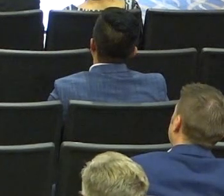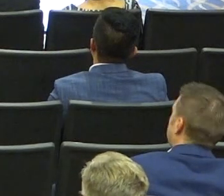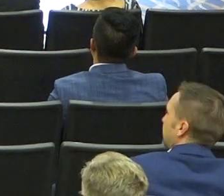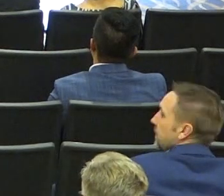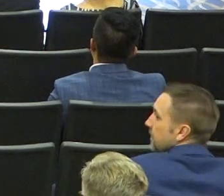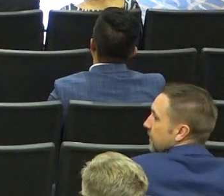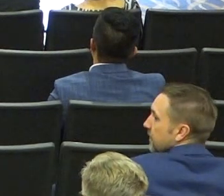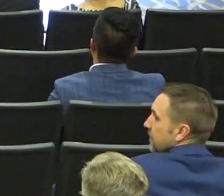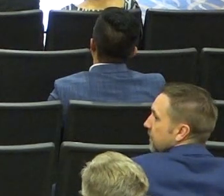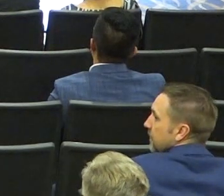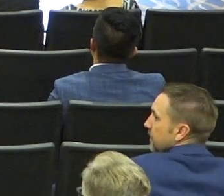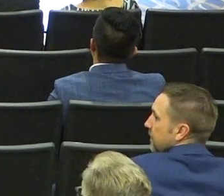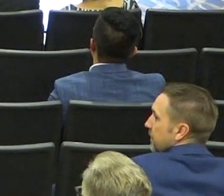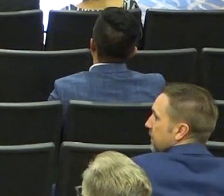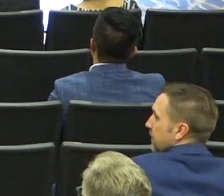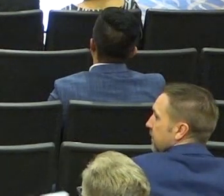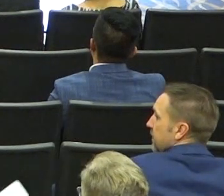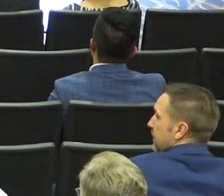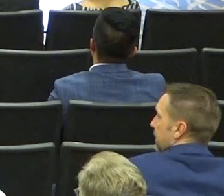2023-858. Mr. Whitus.